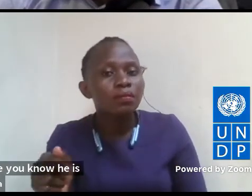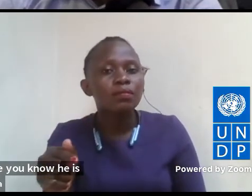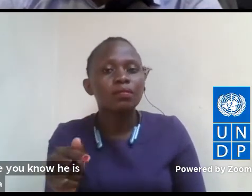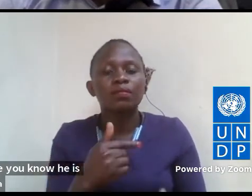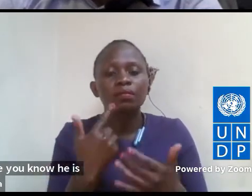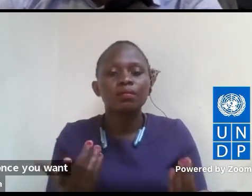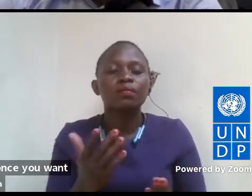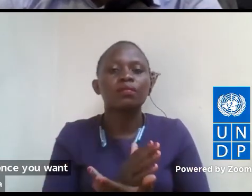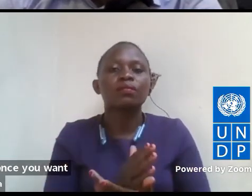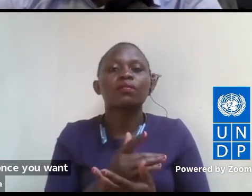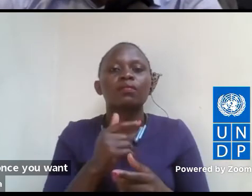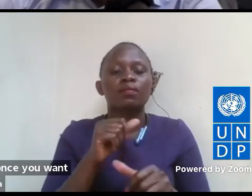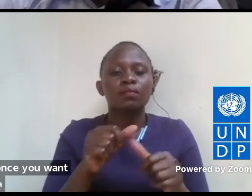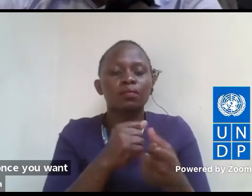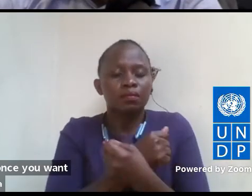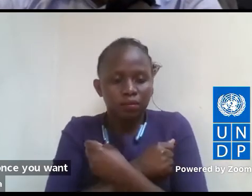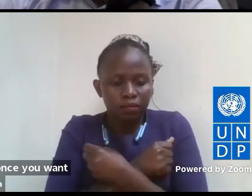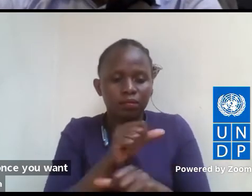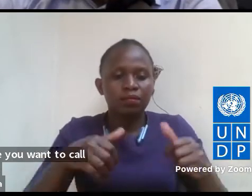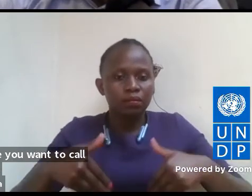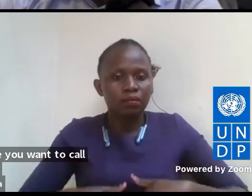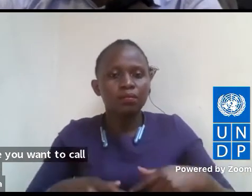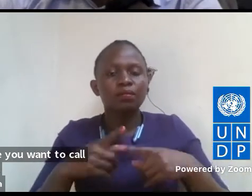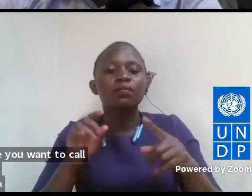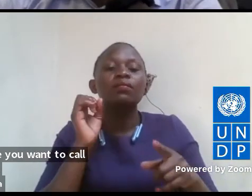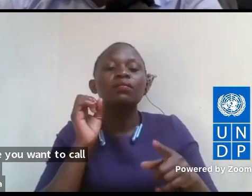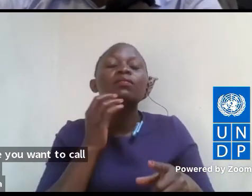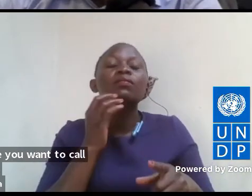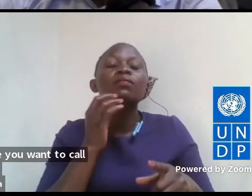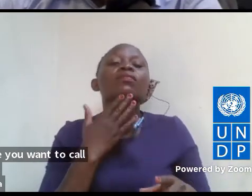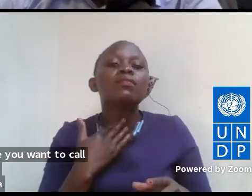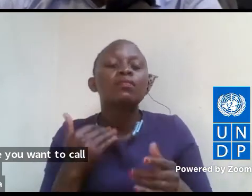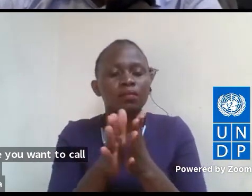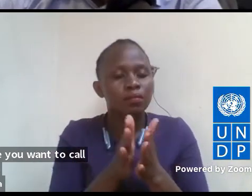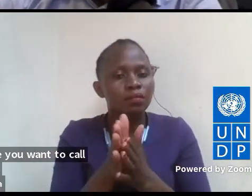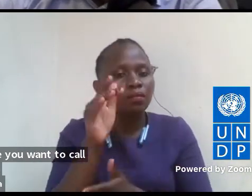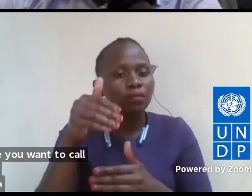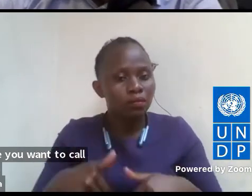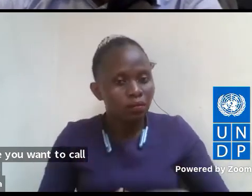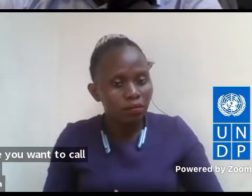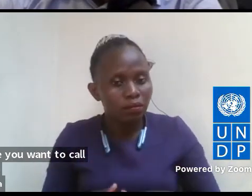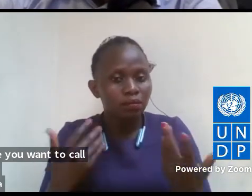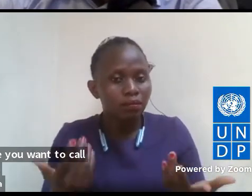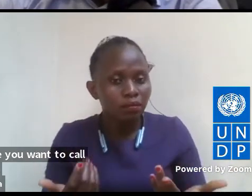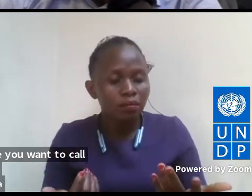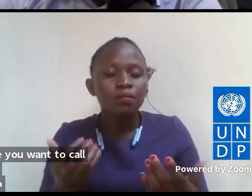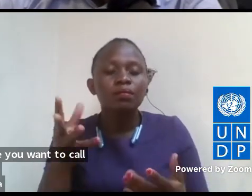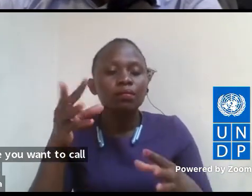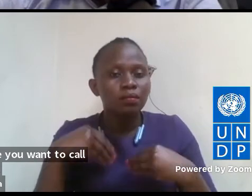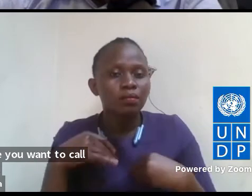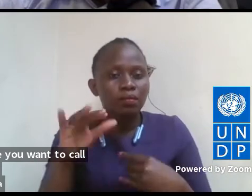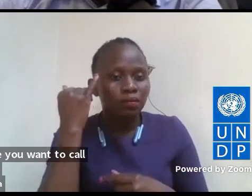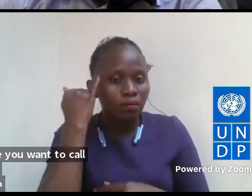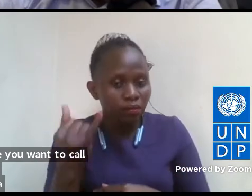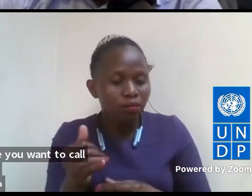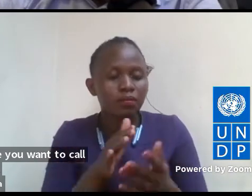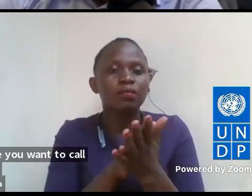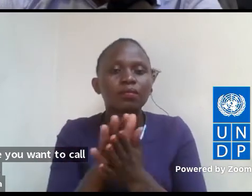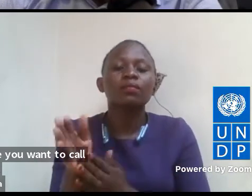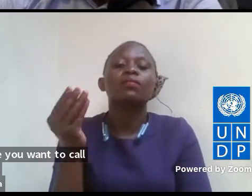you want to convince someone like that to buy into your idea and put his money into it, you better know what you're talking about. So there